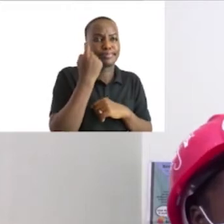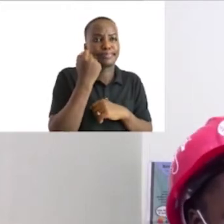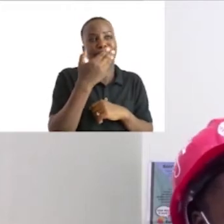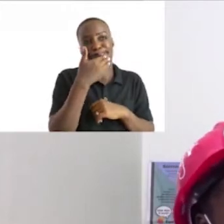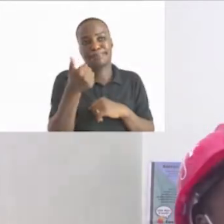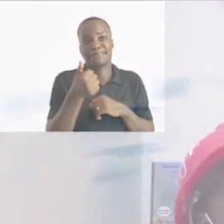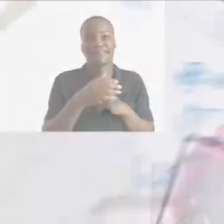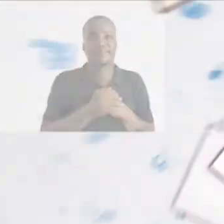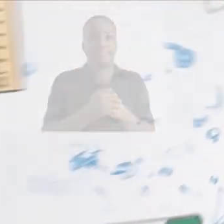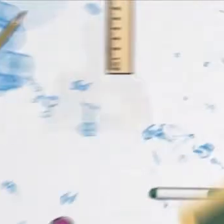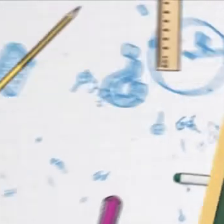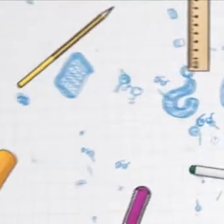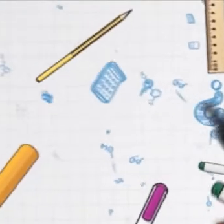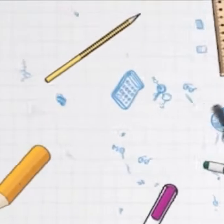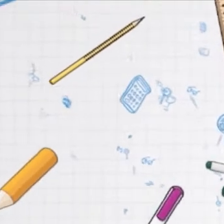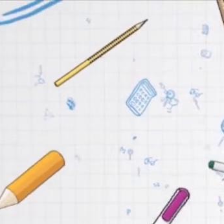as well.